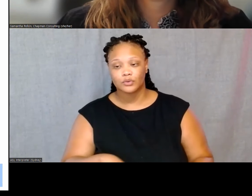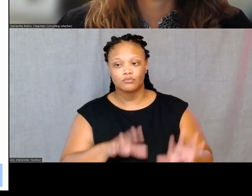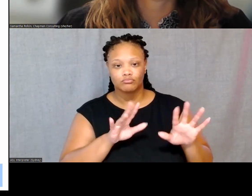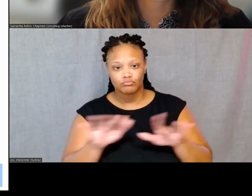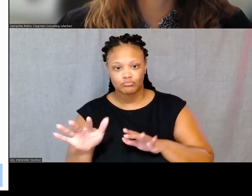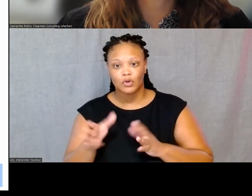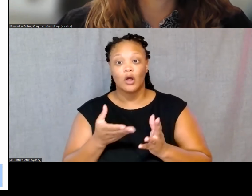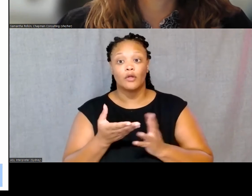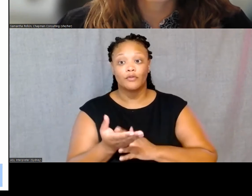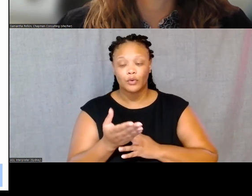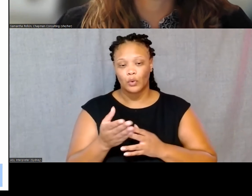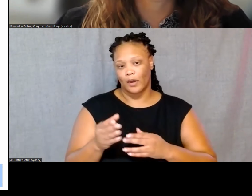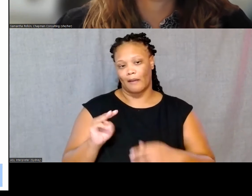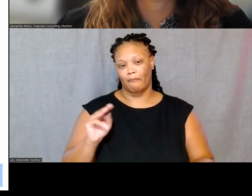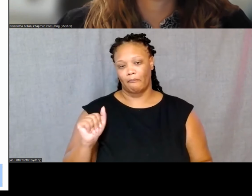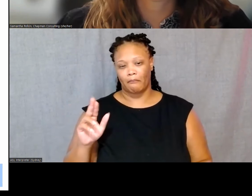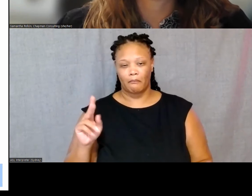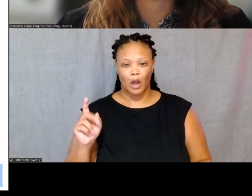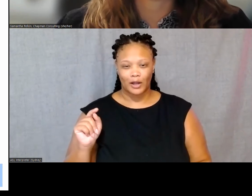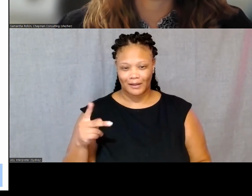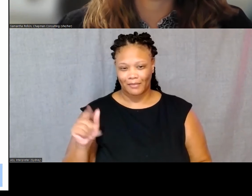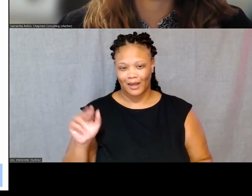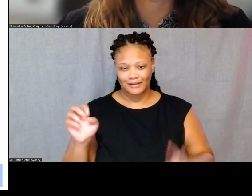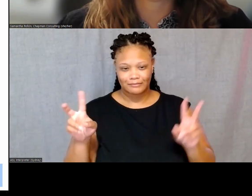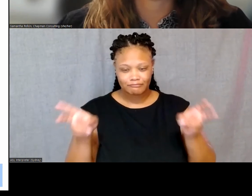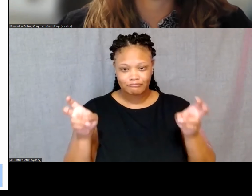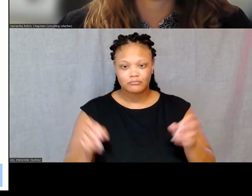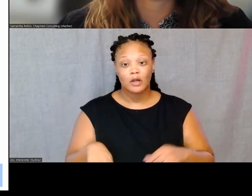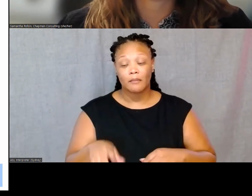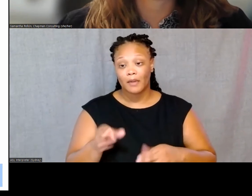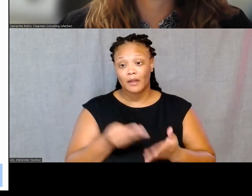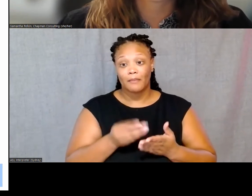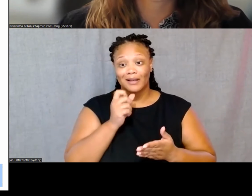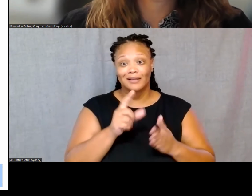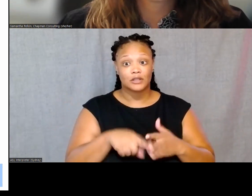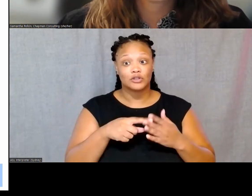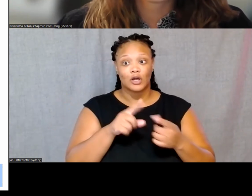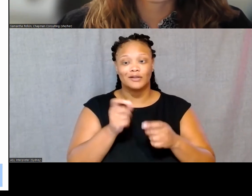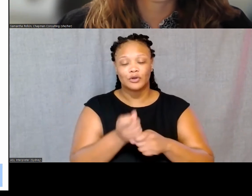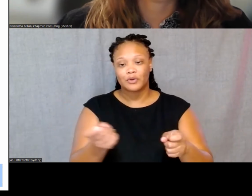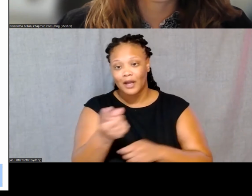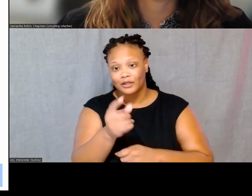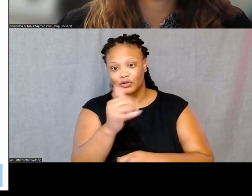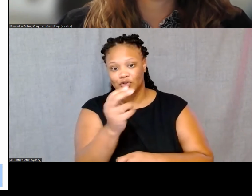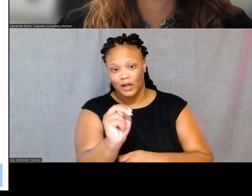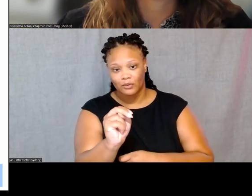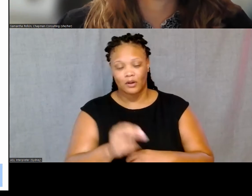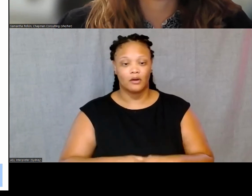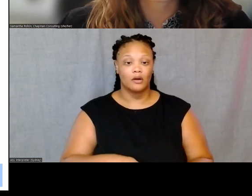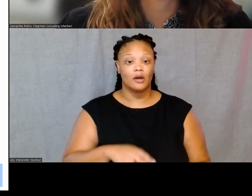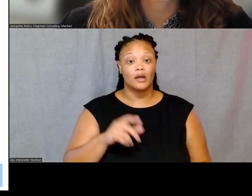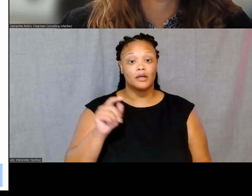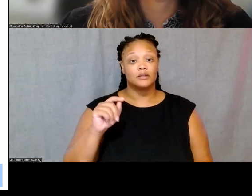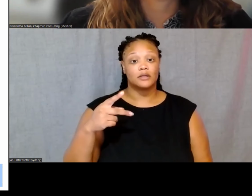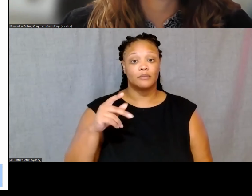marketplace. The application process and funding won't begin until January of next year, and the TPA will